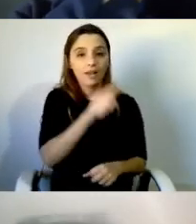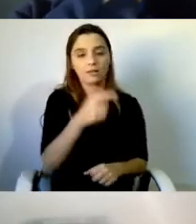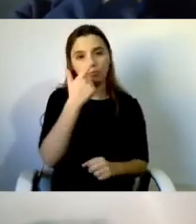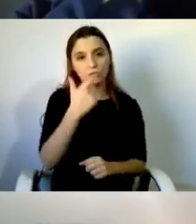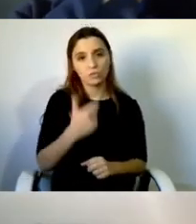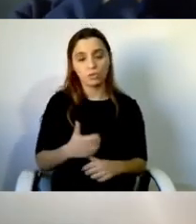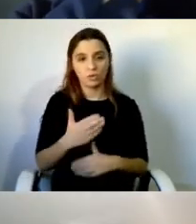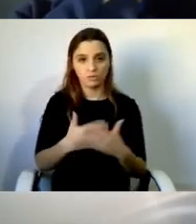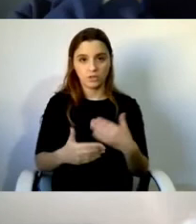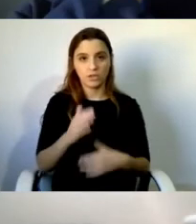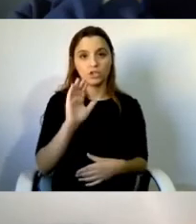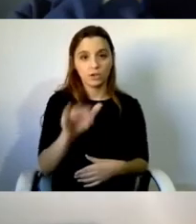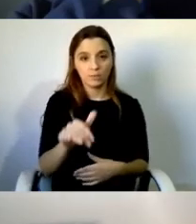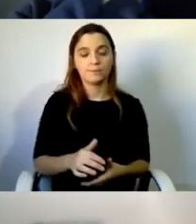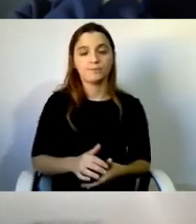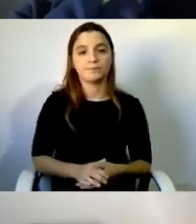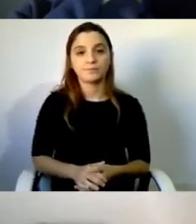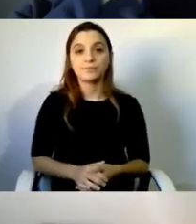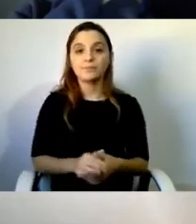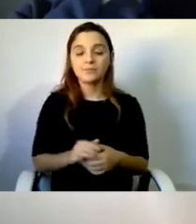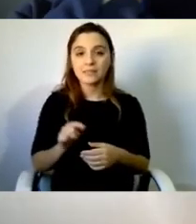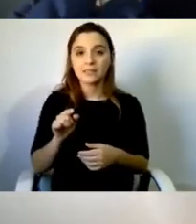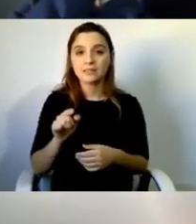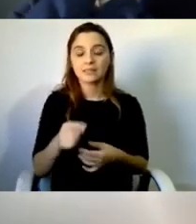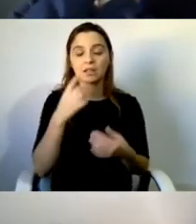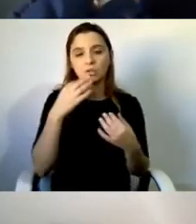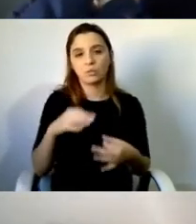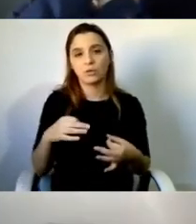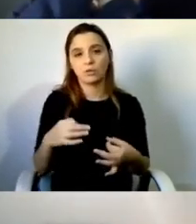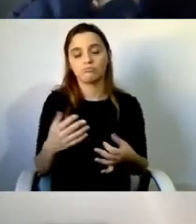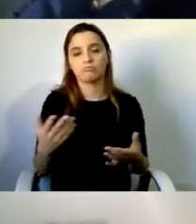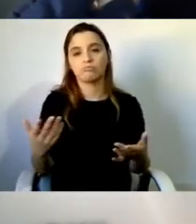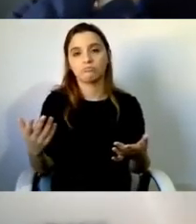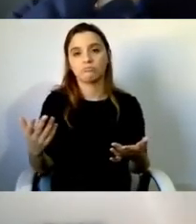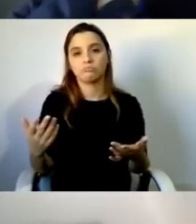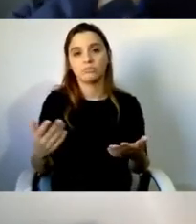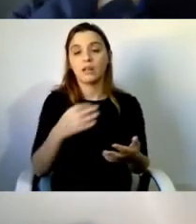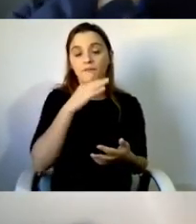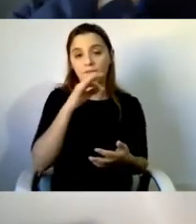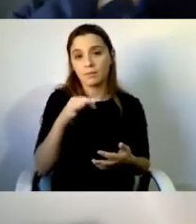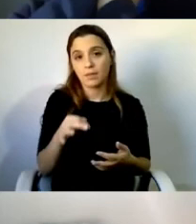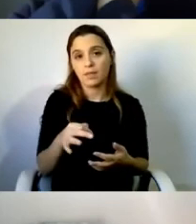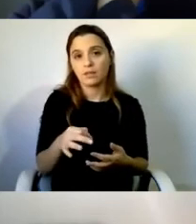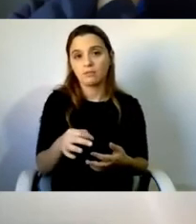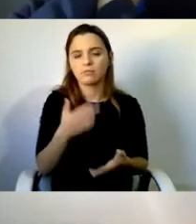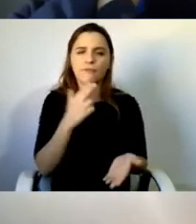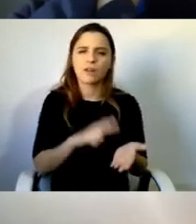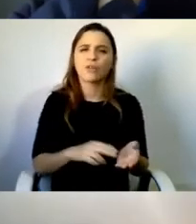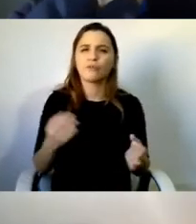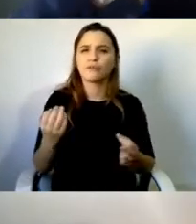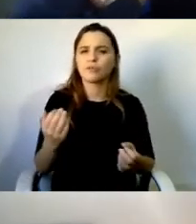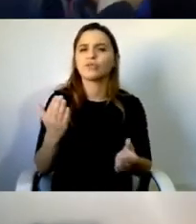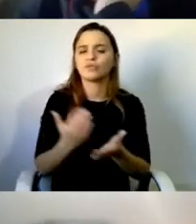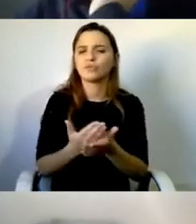And these are usually relatives. Actually, there was a research, a sort of evaluation of